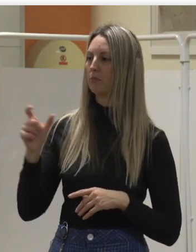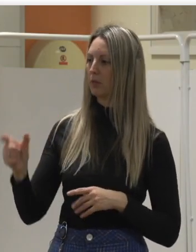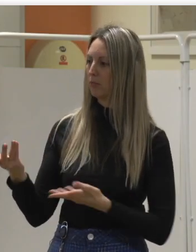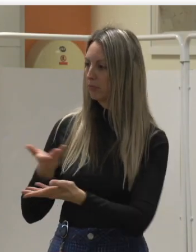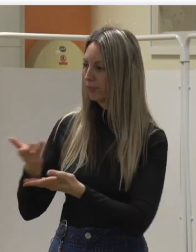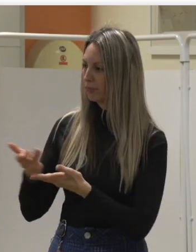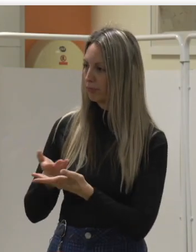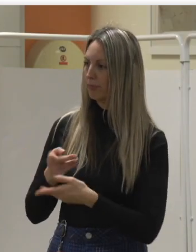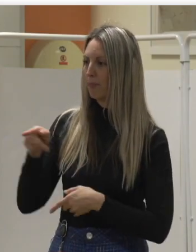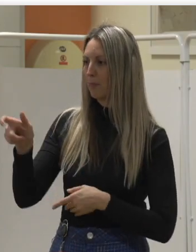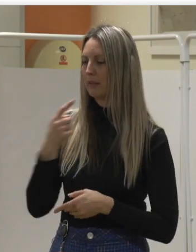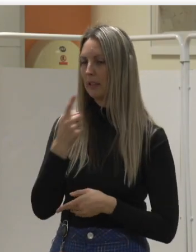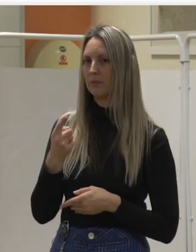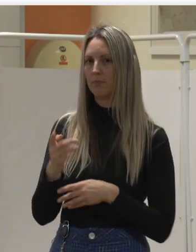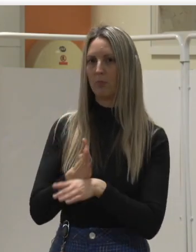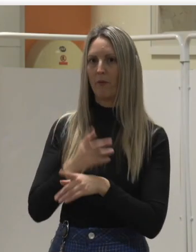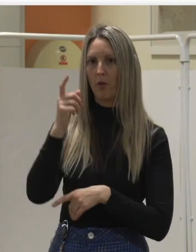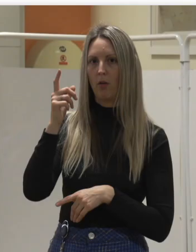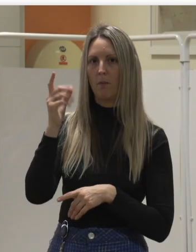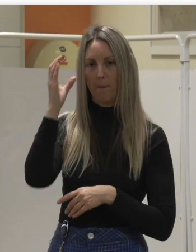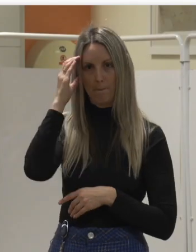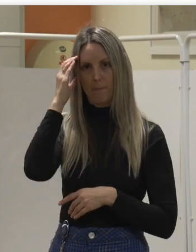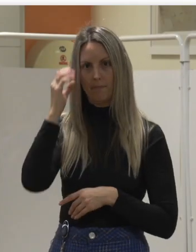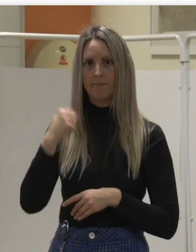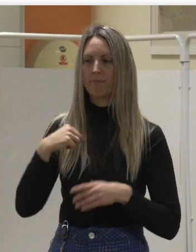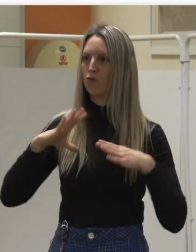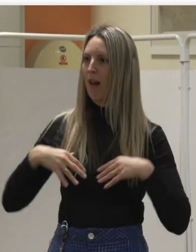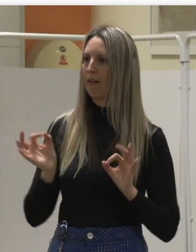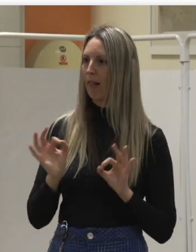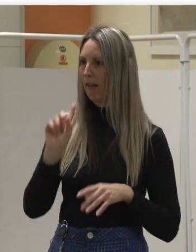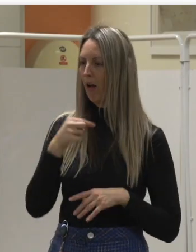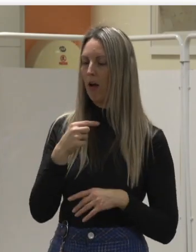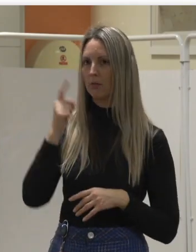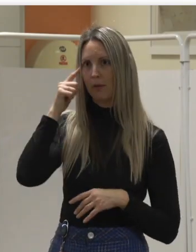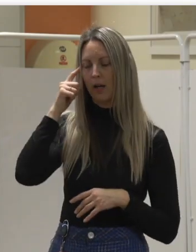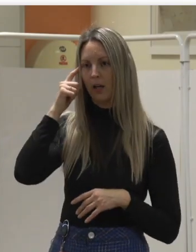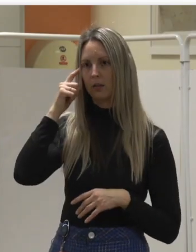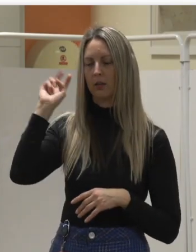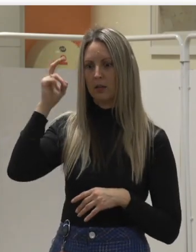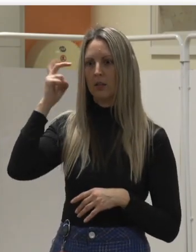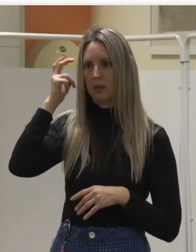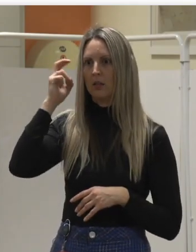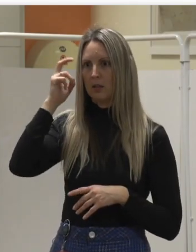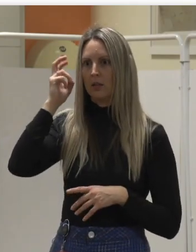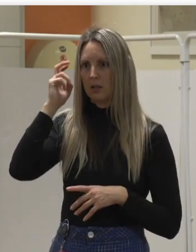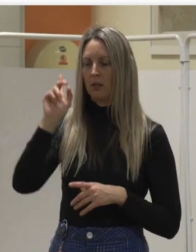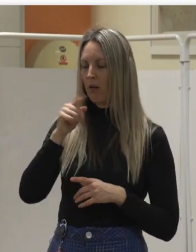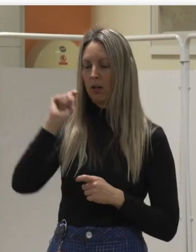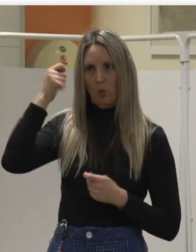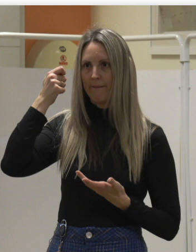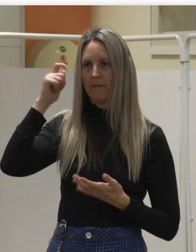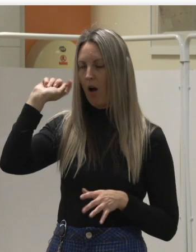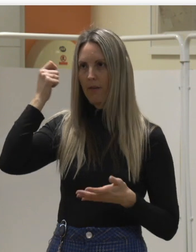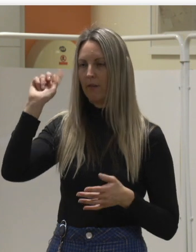an overdrive when I go to bed. I can't relax. So mind can help, the meditation can help